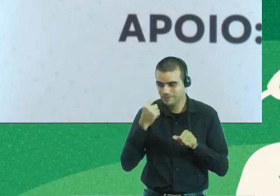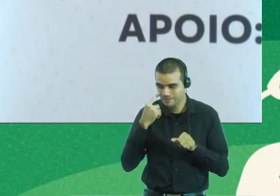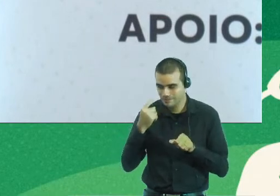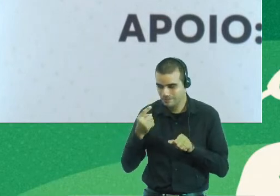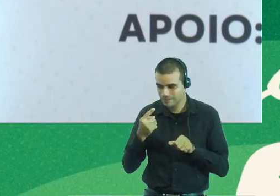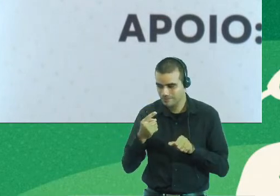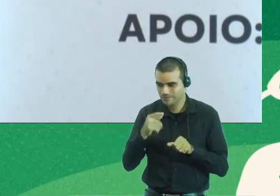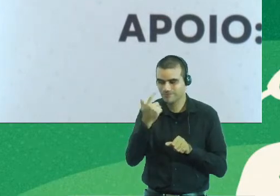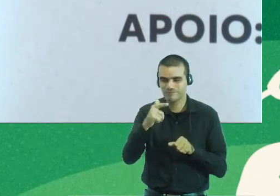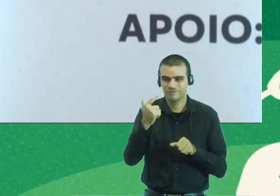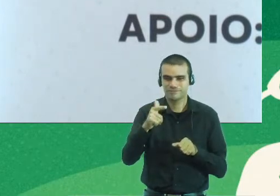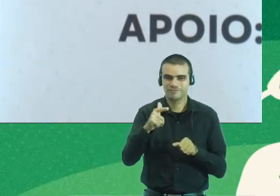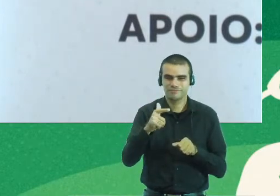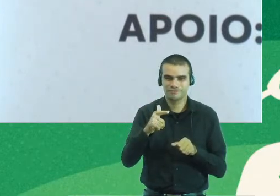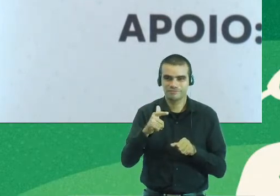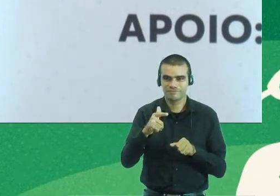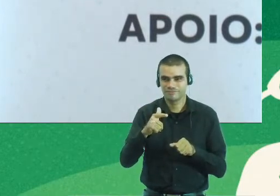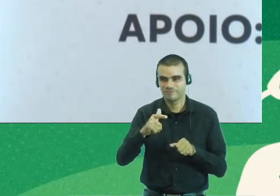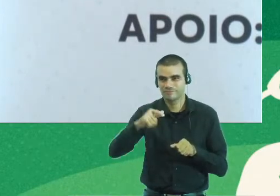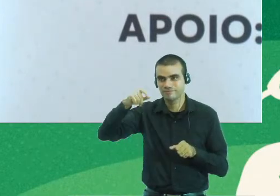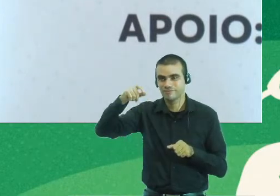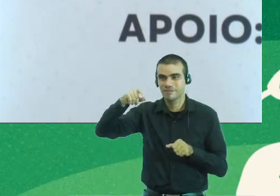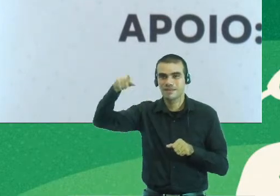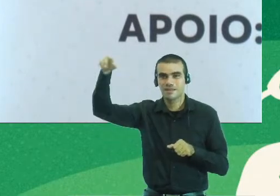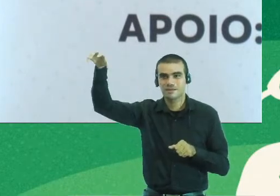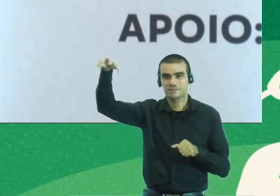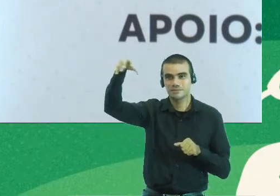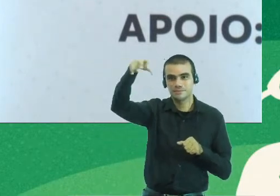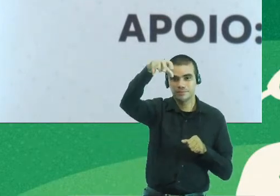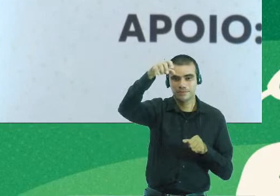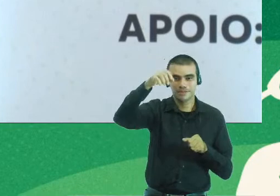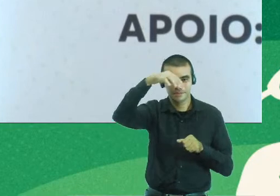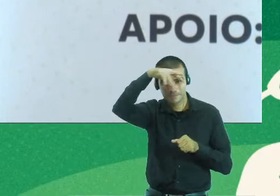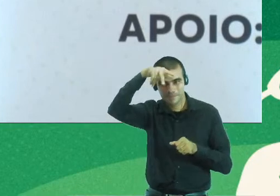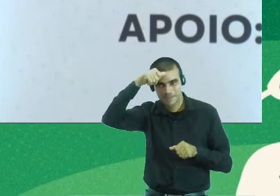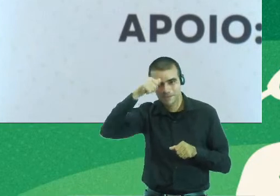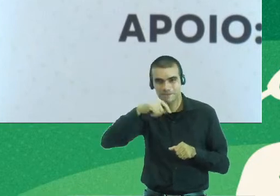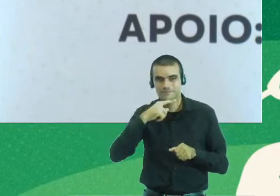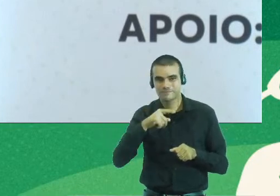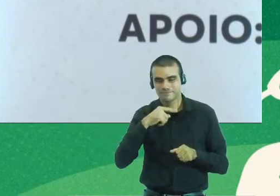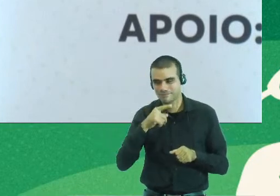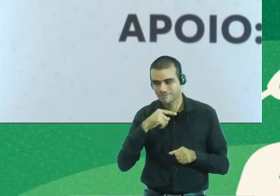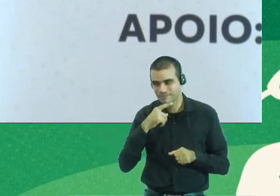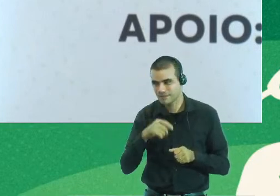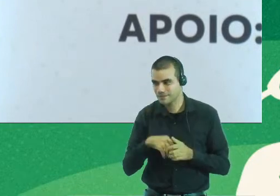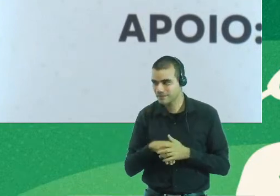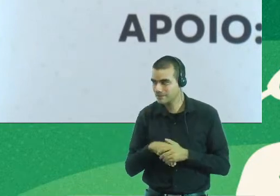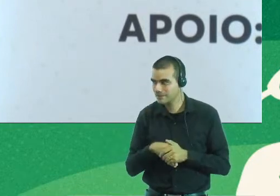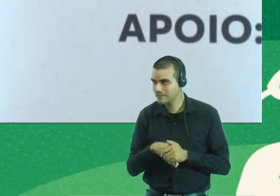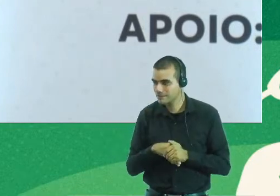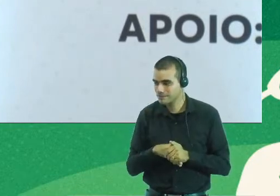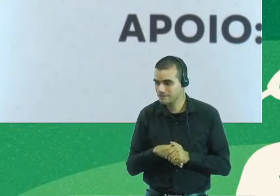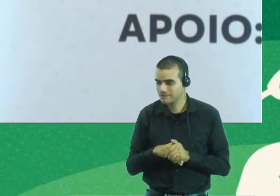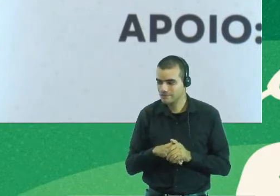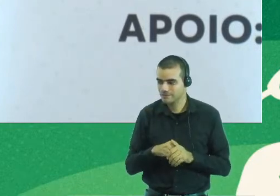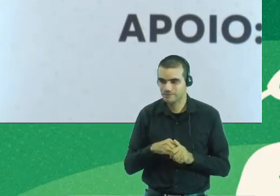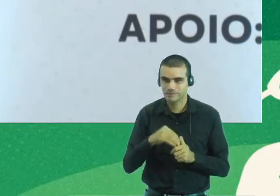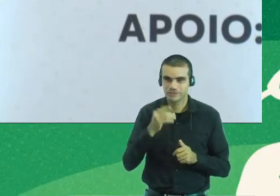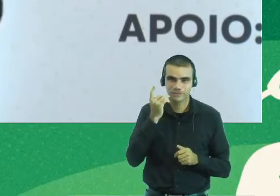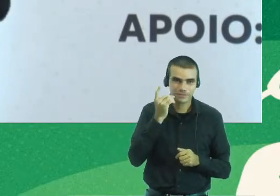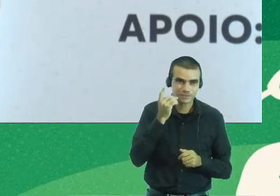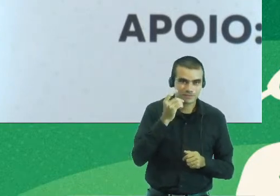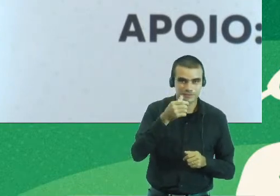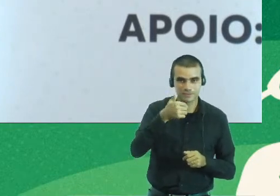no sightings in this area from October 19th to November 3rd. So